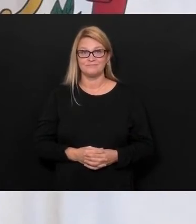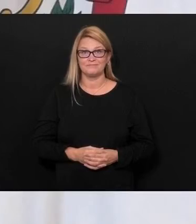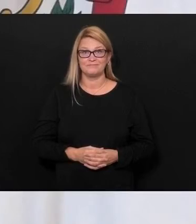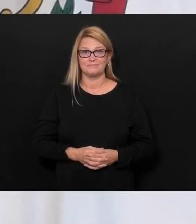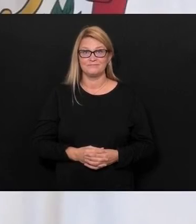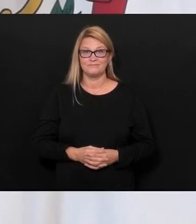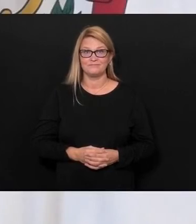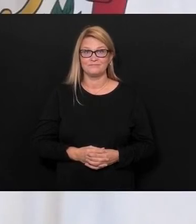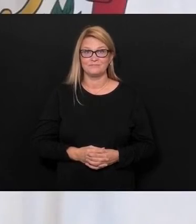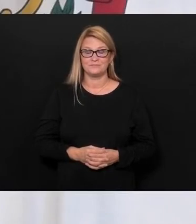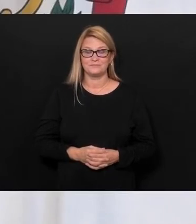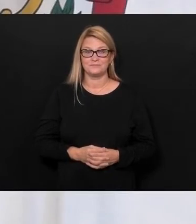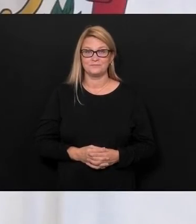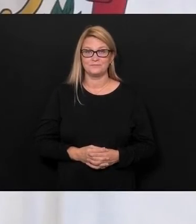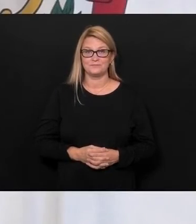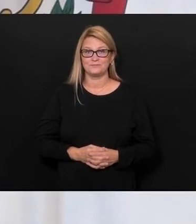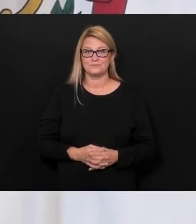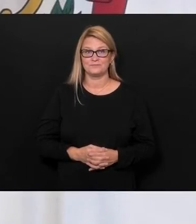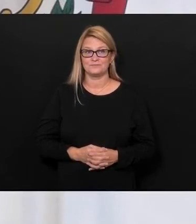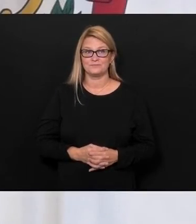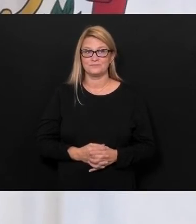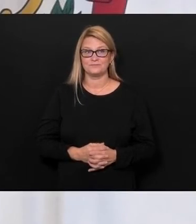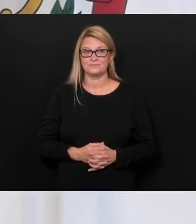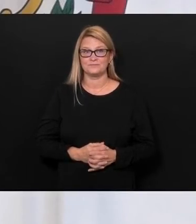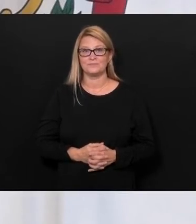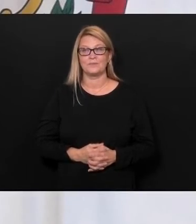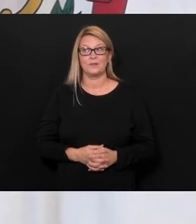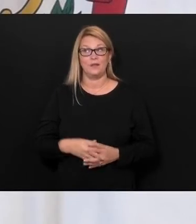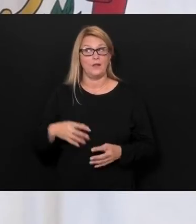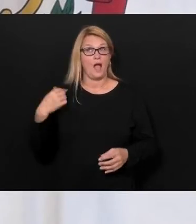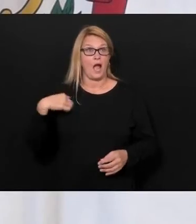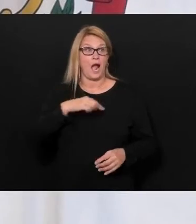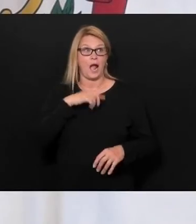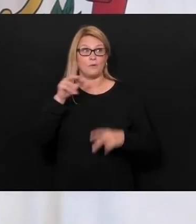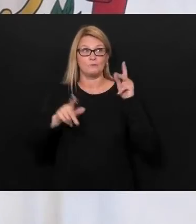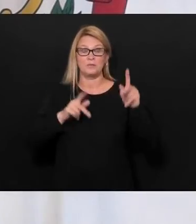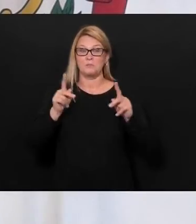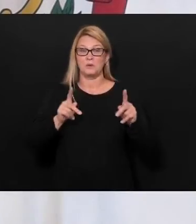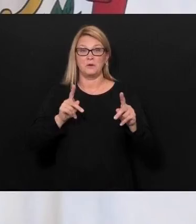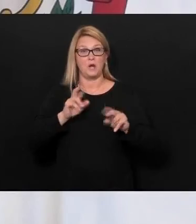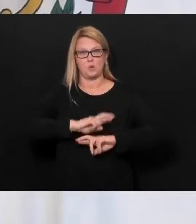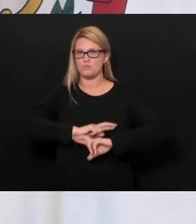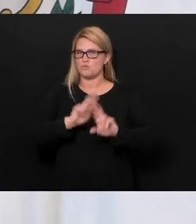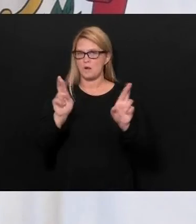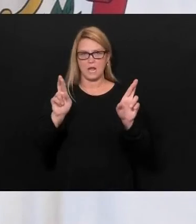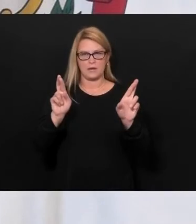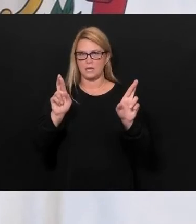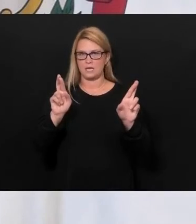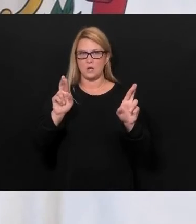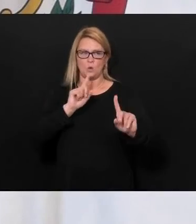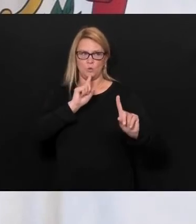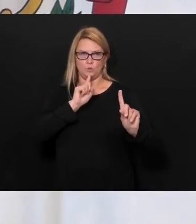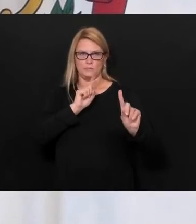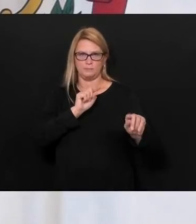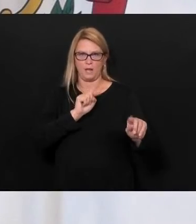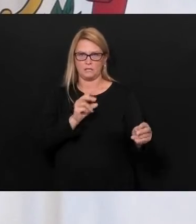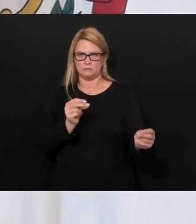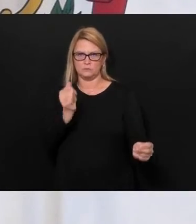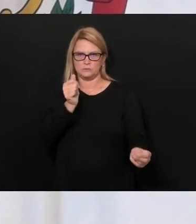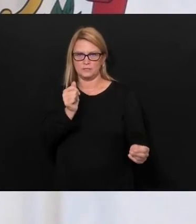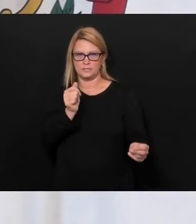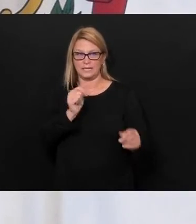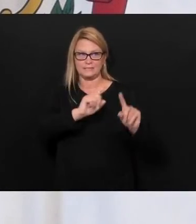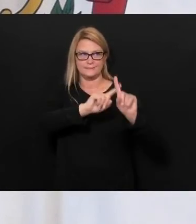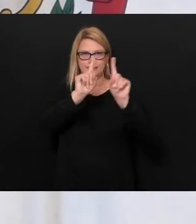that being said, we're on it. Our people are running to the fire in a lot of different